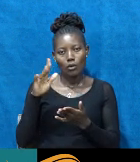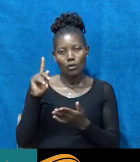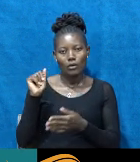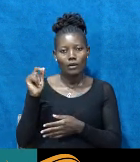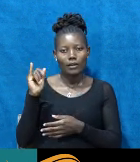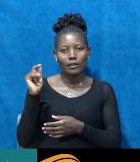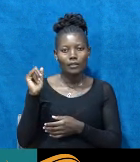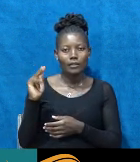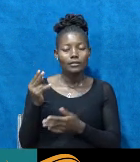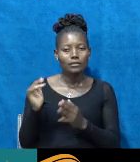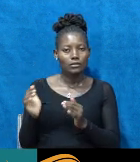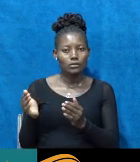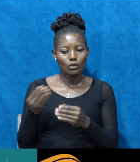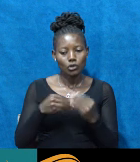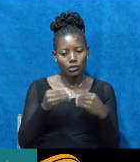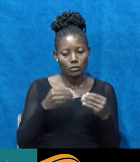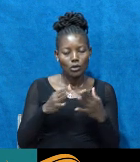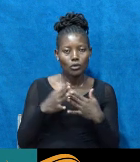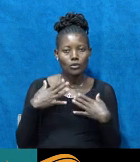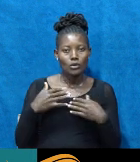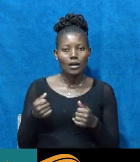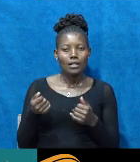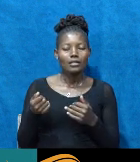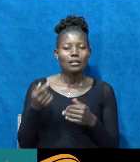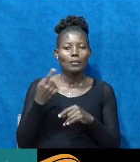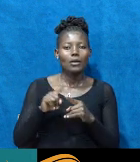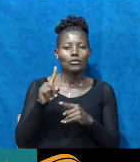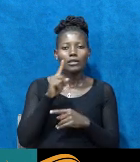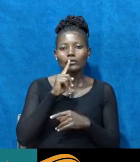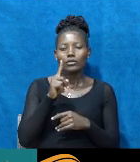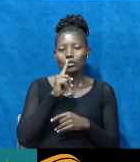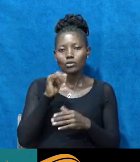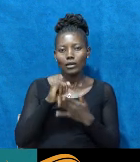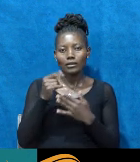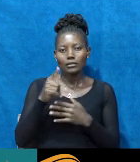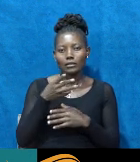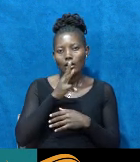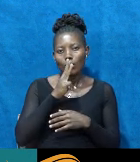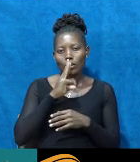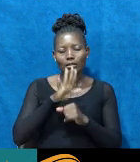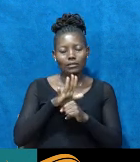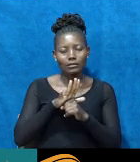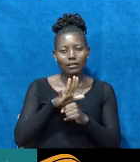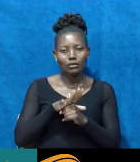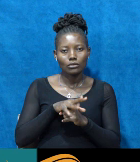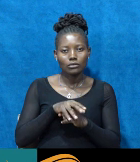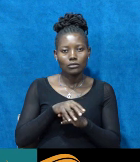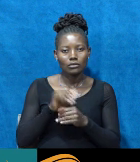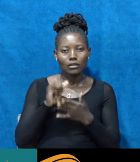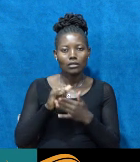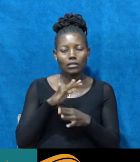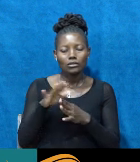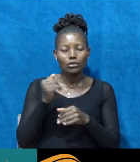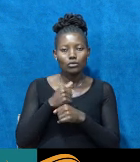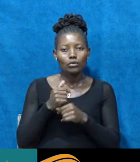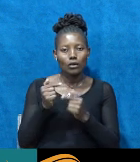recovery, but one has to be ensuring that their hydration is optimum so that it does not work inverse, whereby, yes, we are